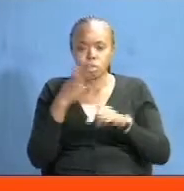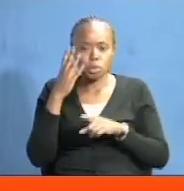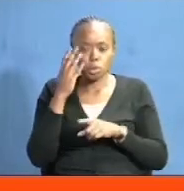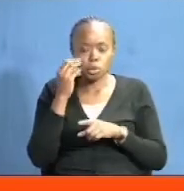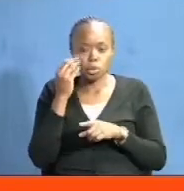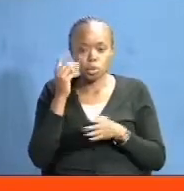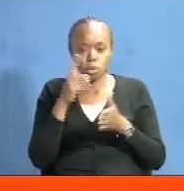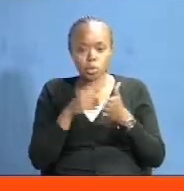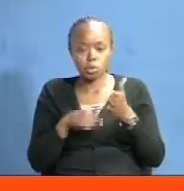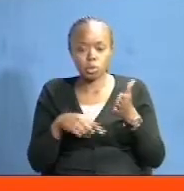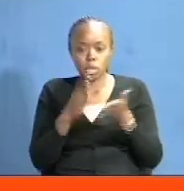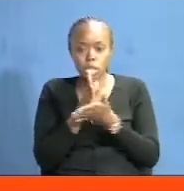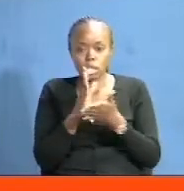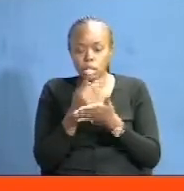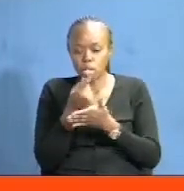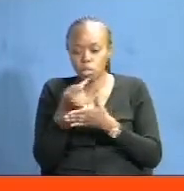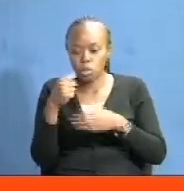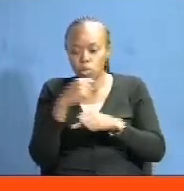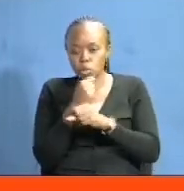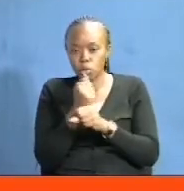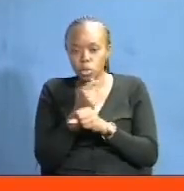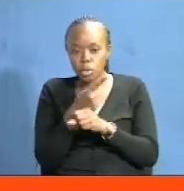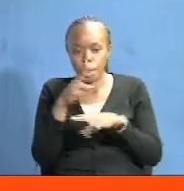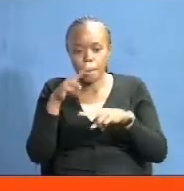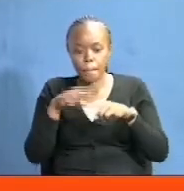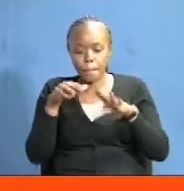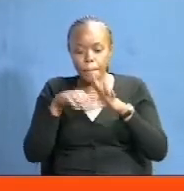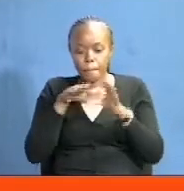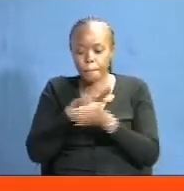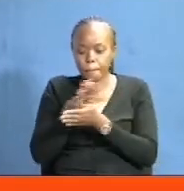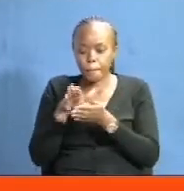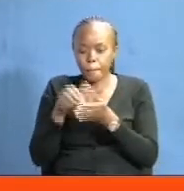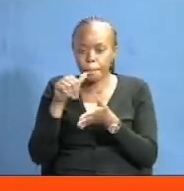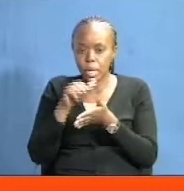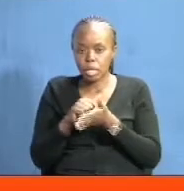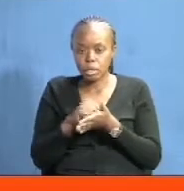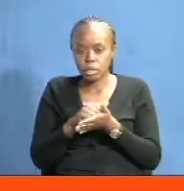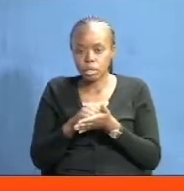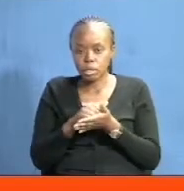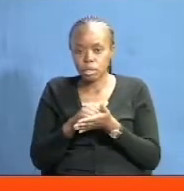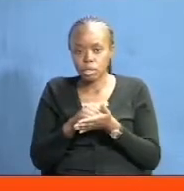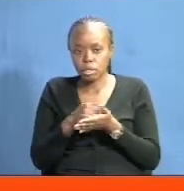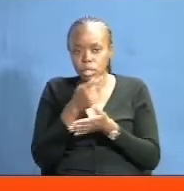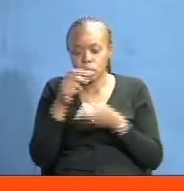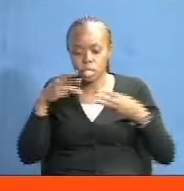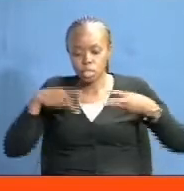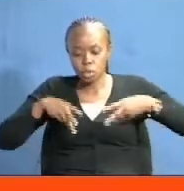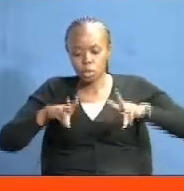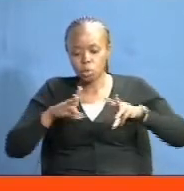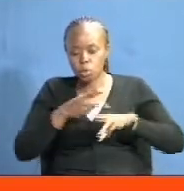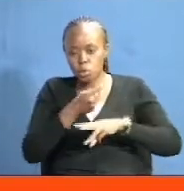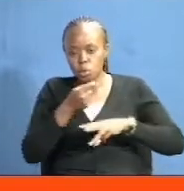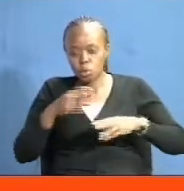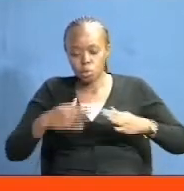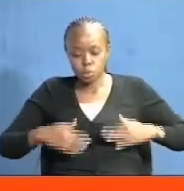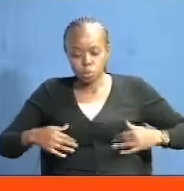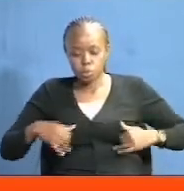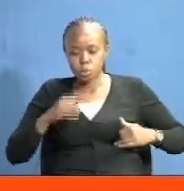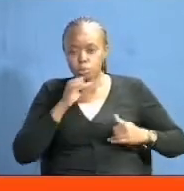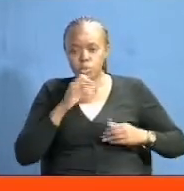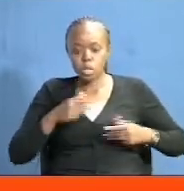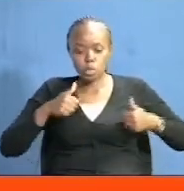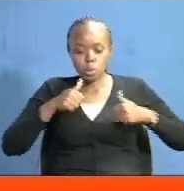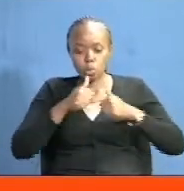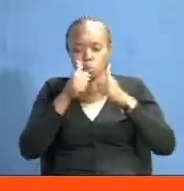are some of the activities you put in place to ensure that the voice of the youth is well represented in the